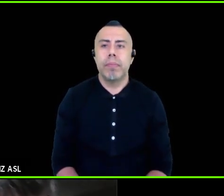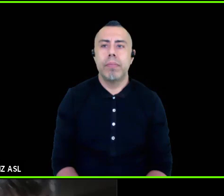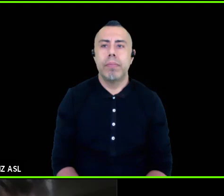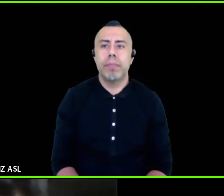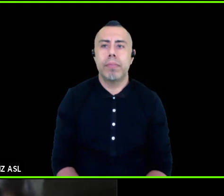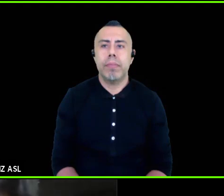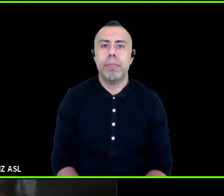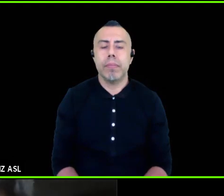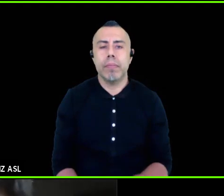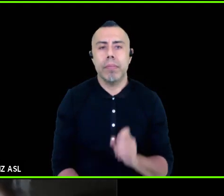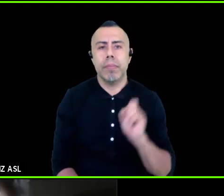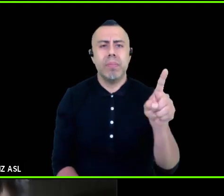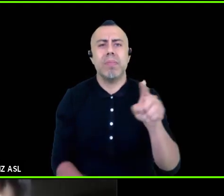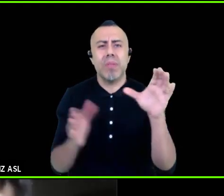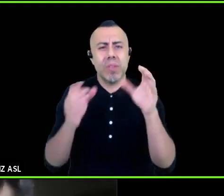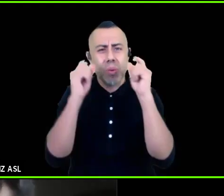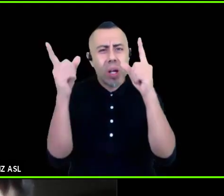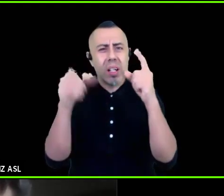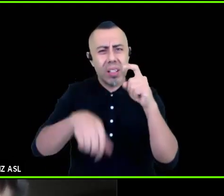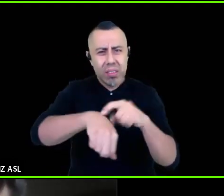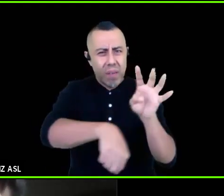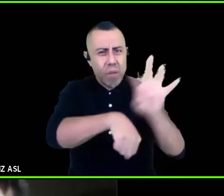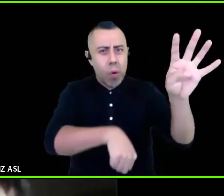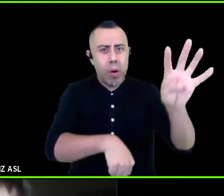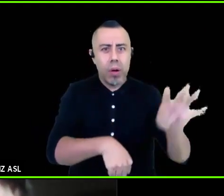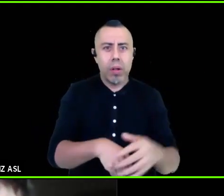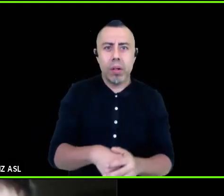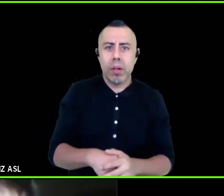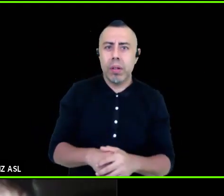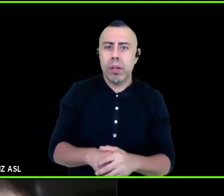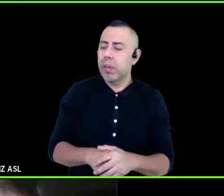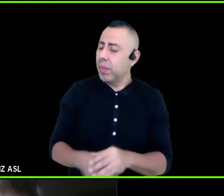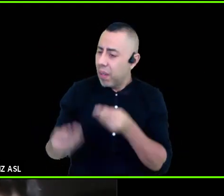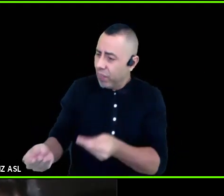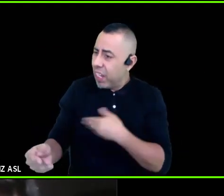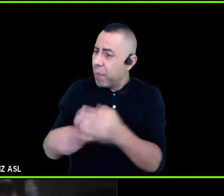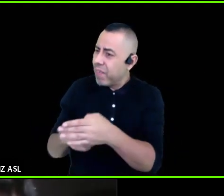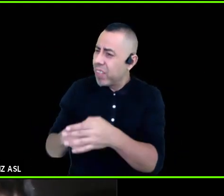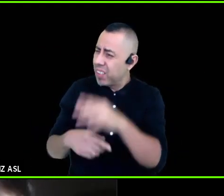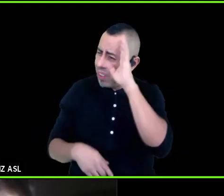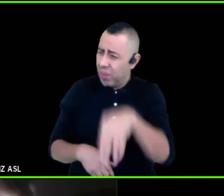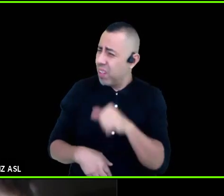What are you doing up? It's 4 a.m. I'm feeding my fish. You can't smoke in here.